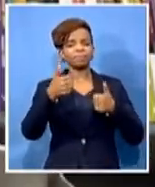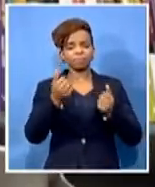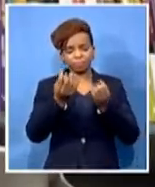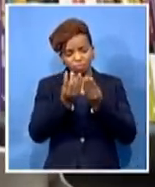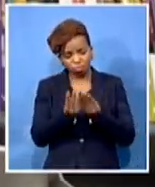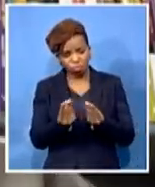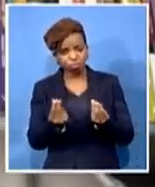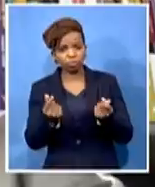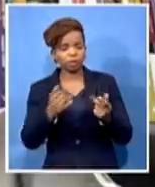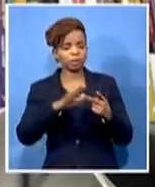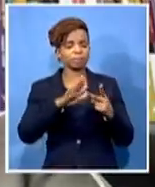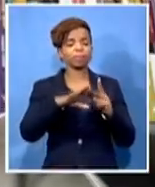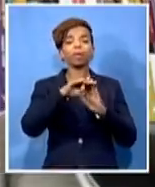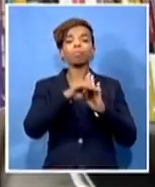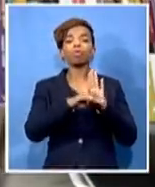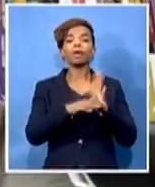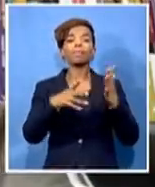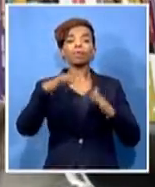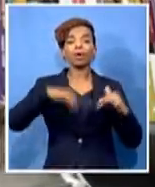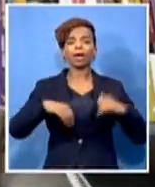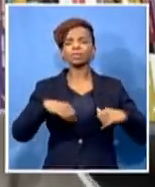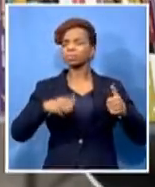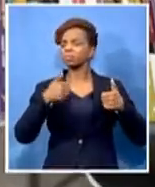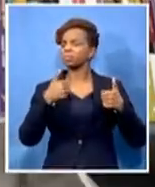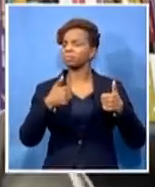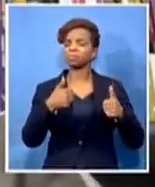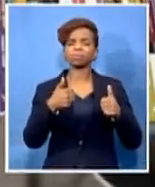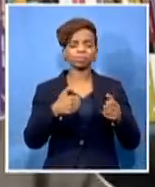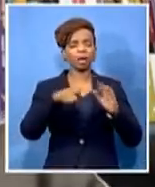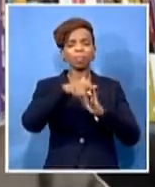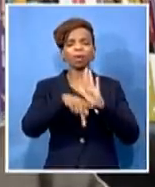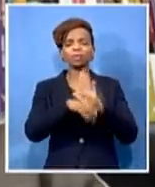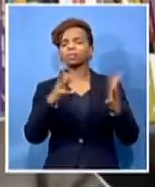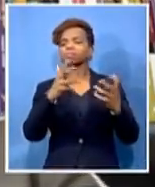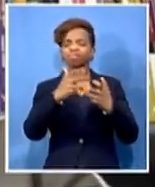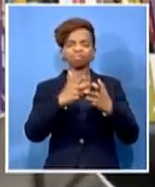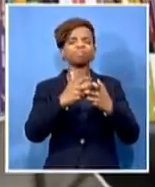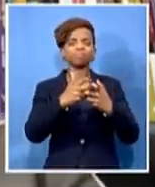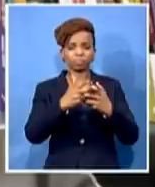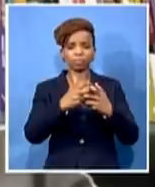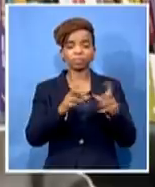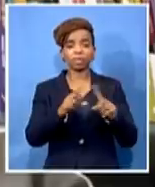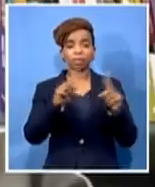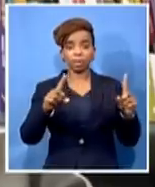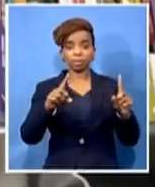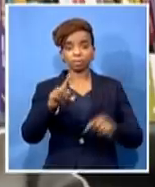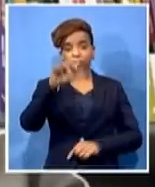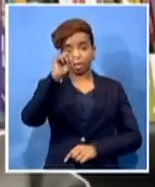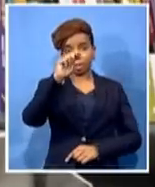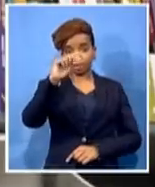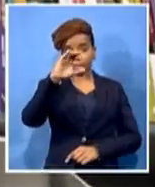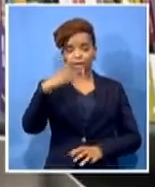to policies, but the ANC is always unable to implement. Maybe let's go back to what happened